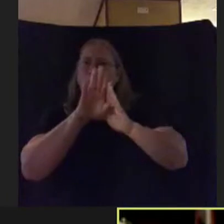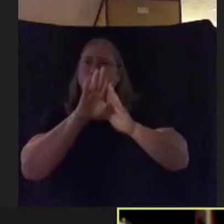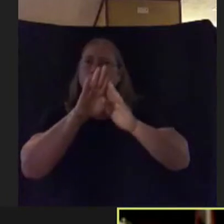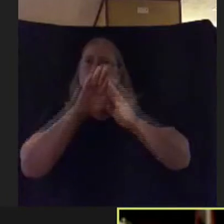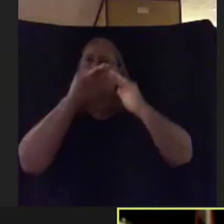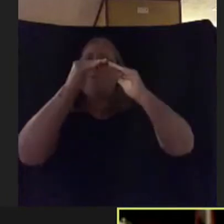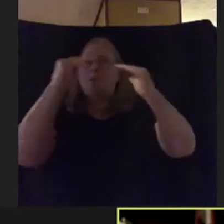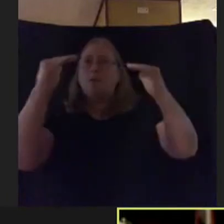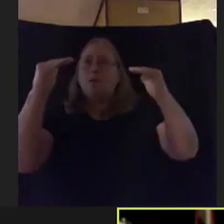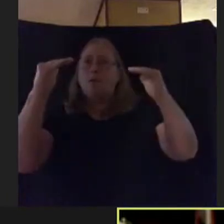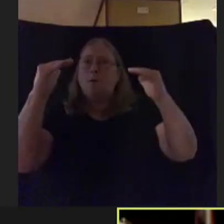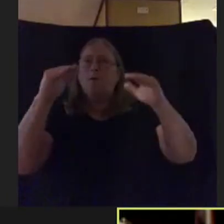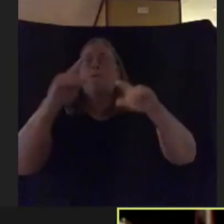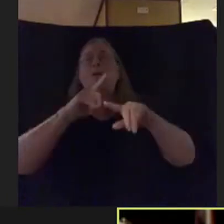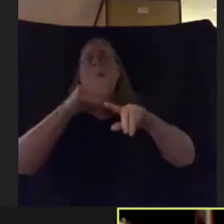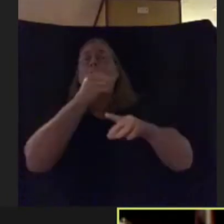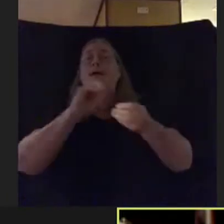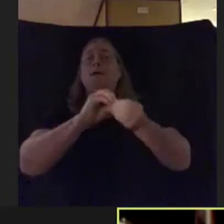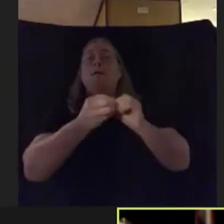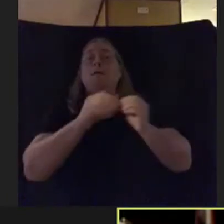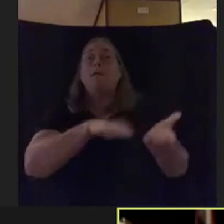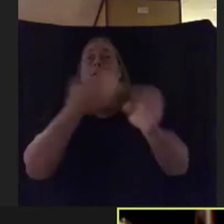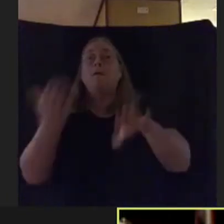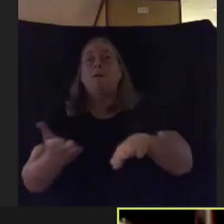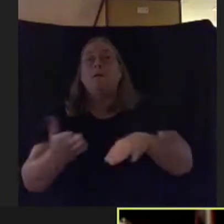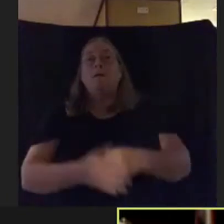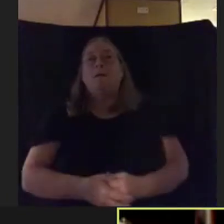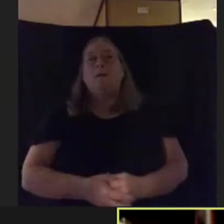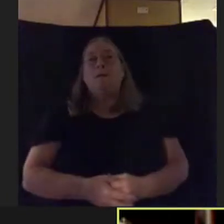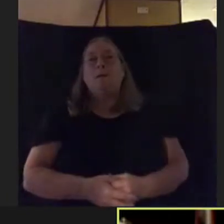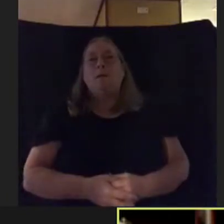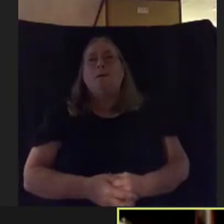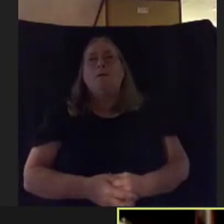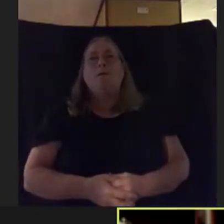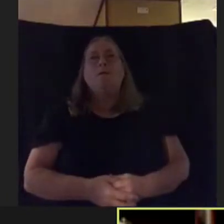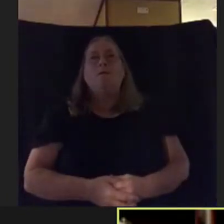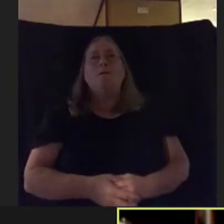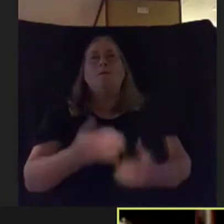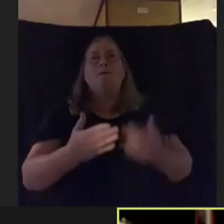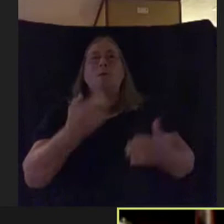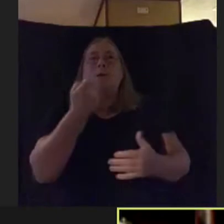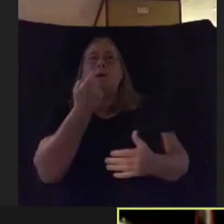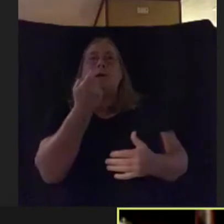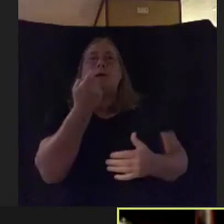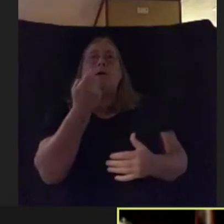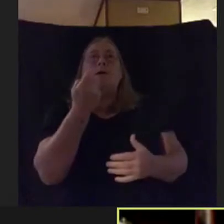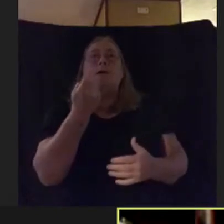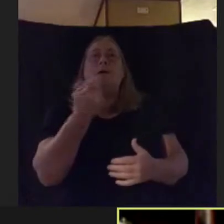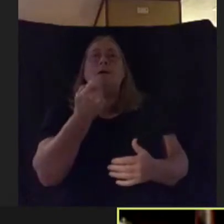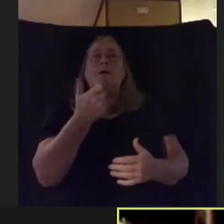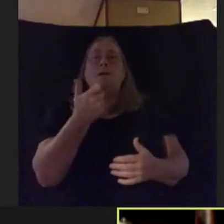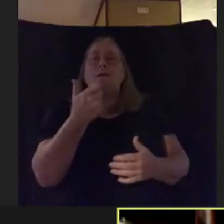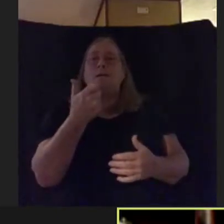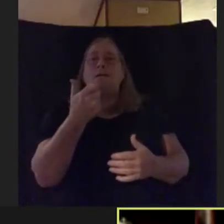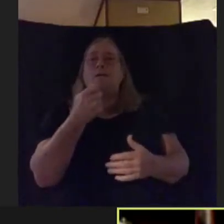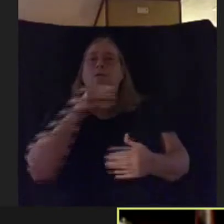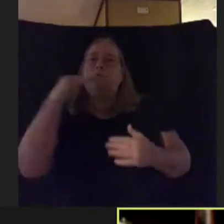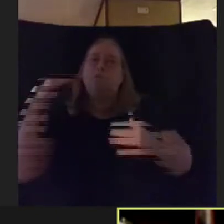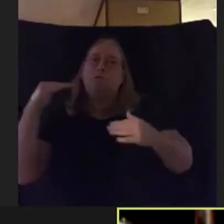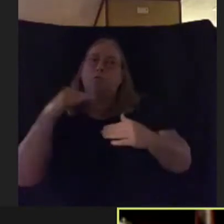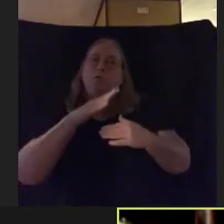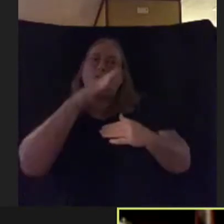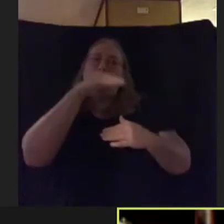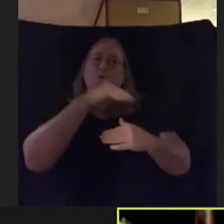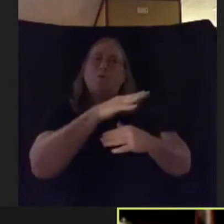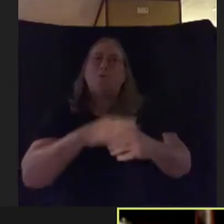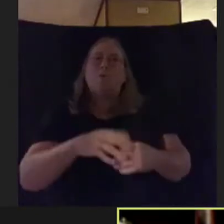and in the number of cases, and perhaps even a little bit of a downward trend in the overall number of cases